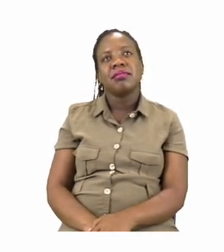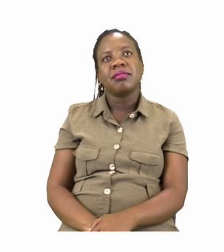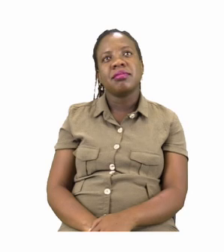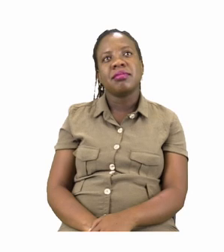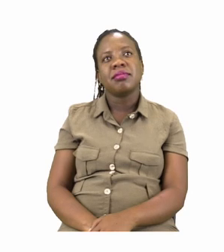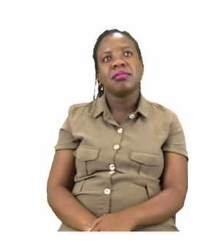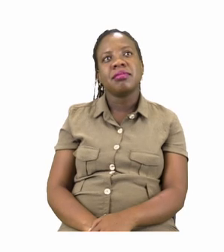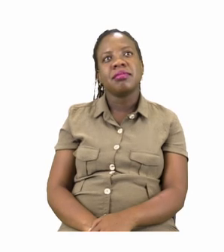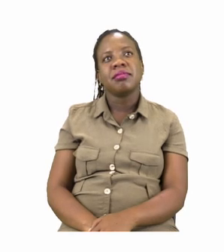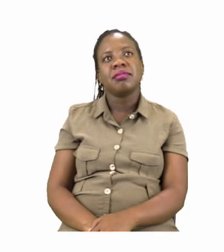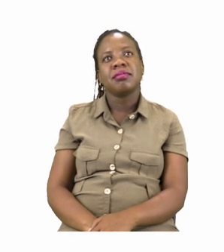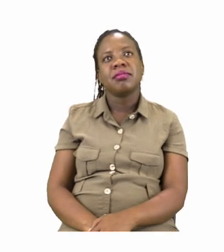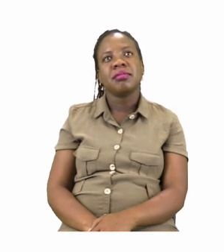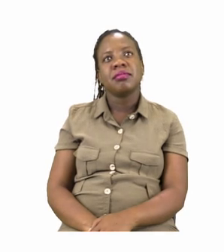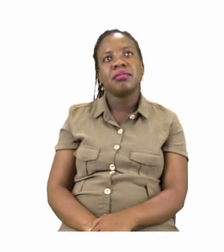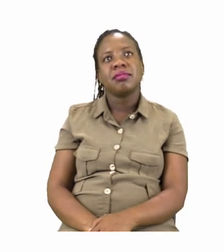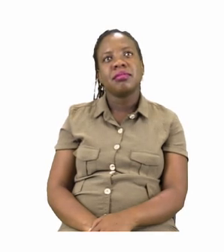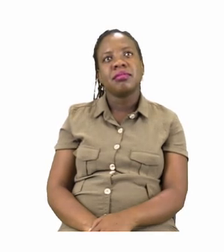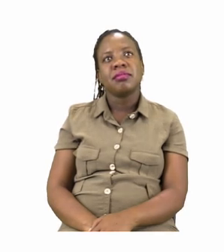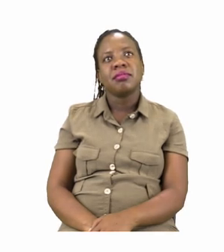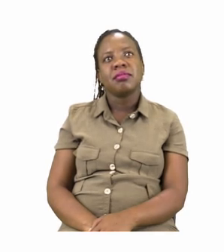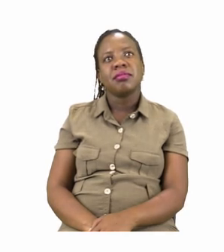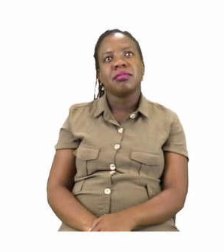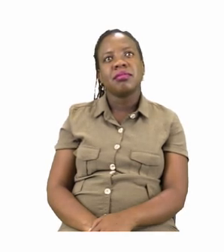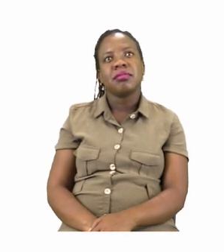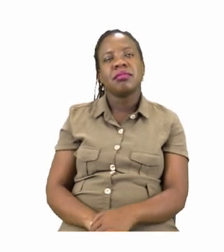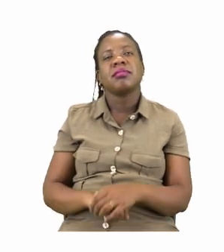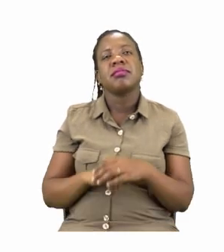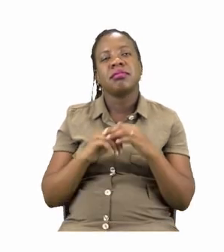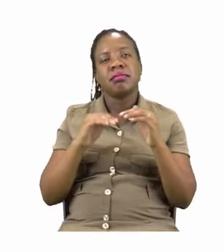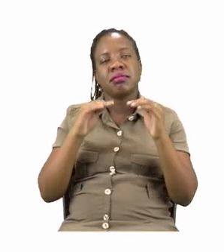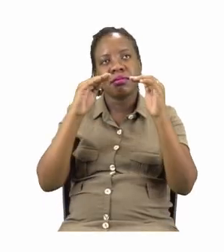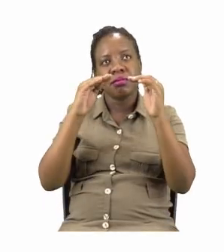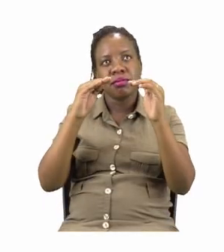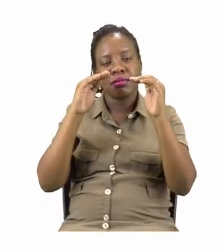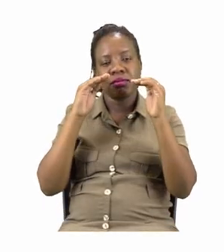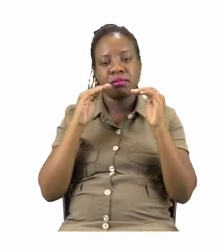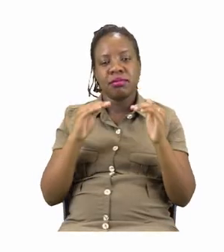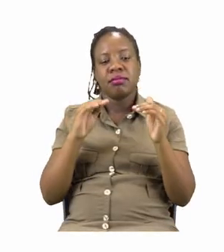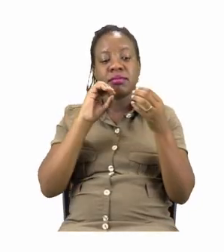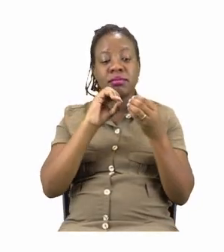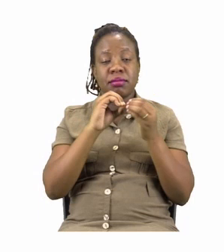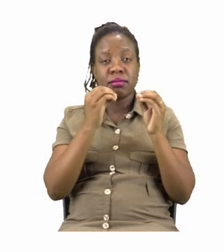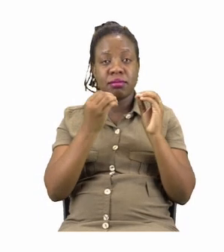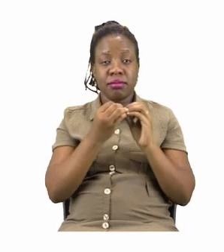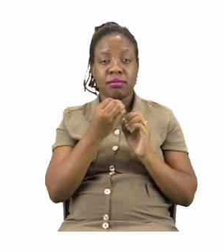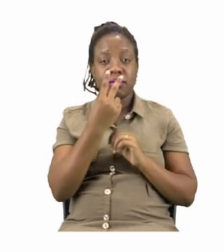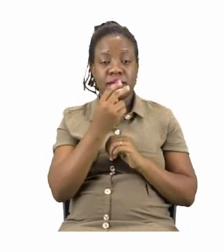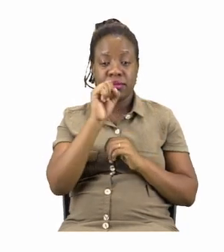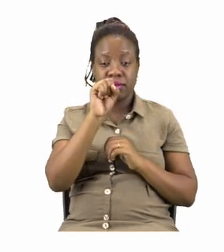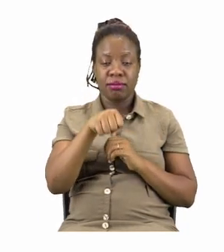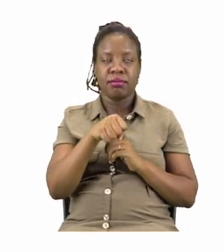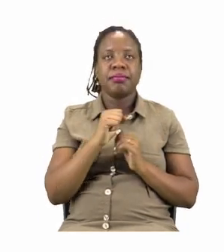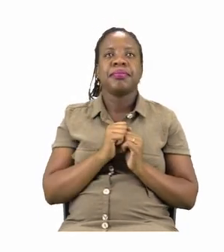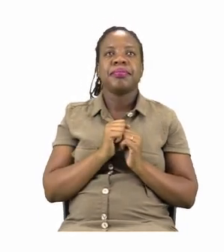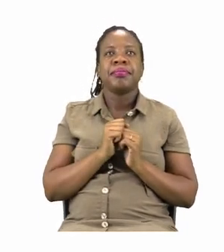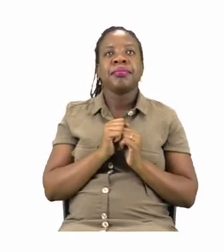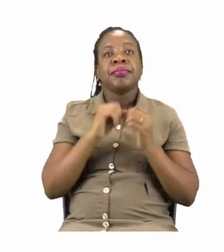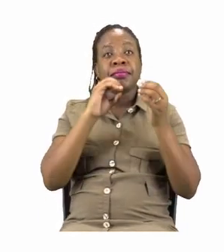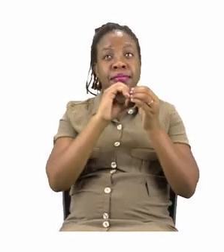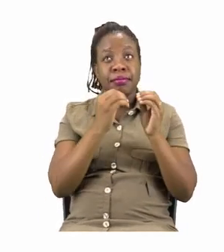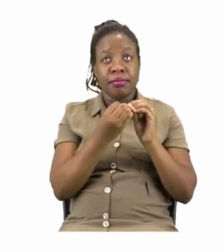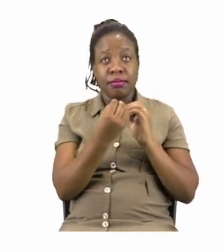time. But before you do that, let's quickly look at number 2. Number 2